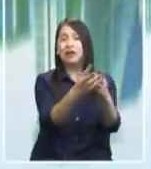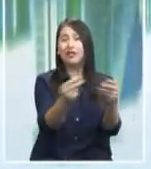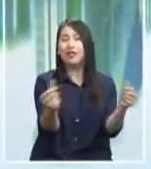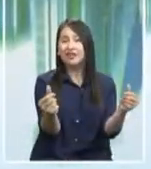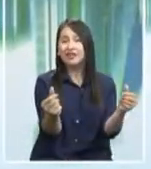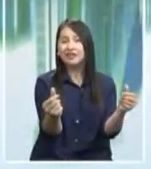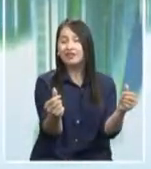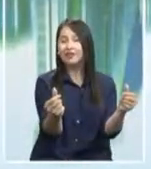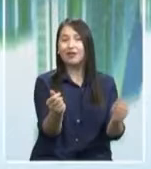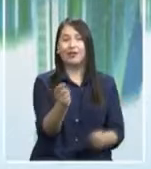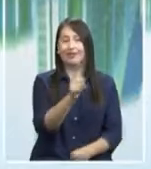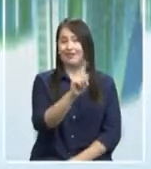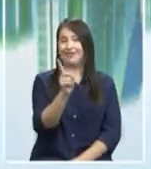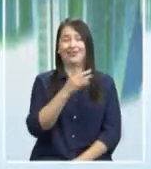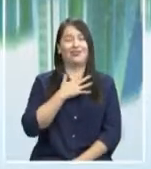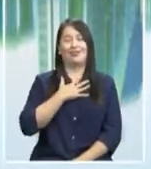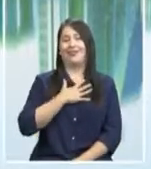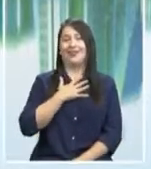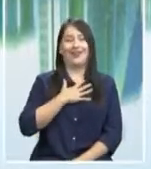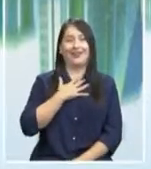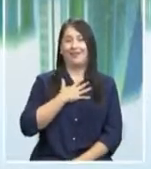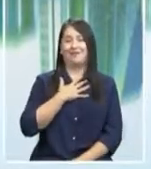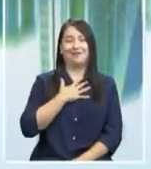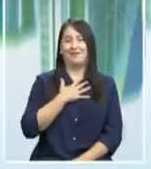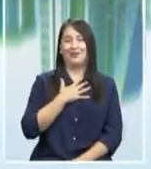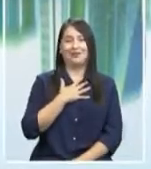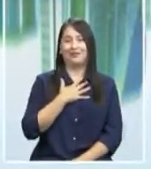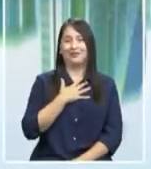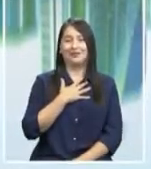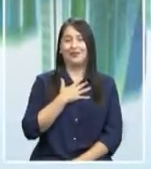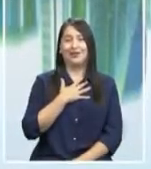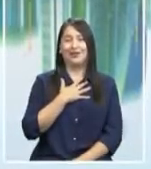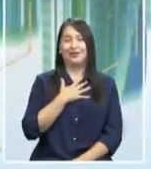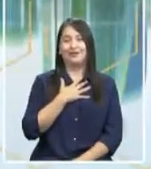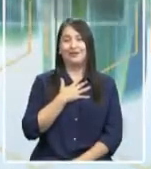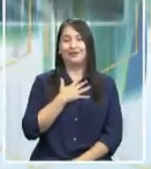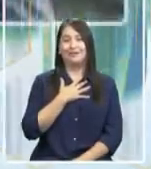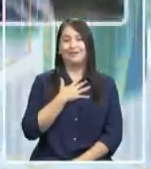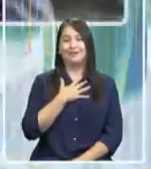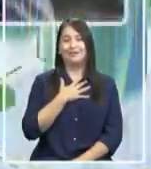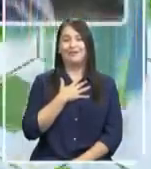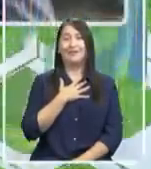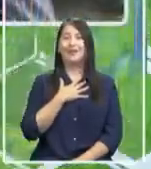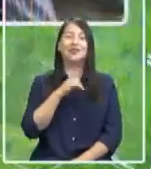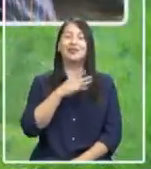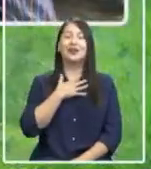to find ourselves in a situation of total extinction from this planet.